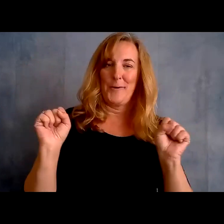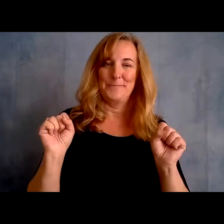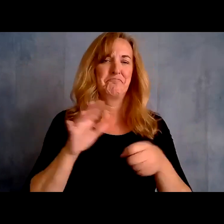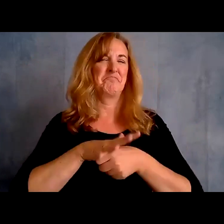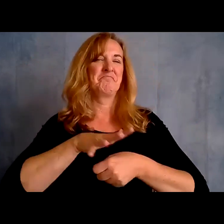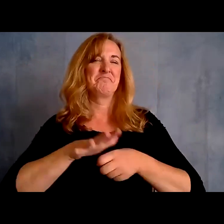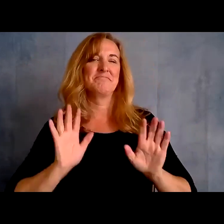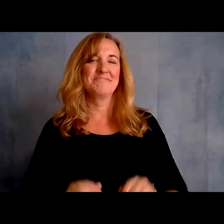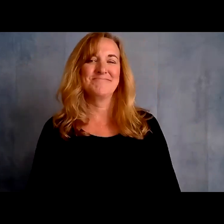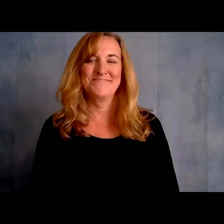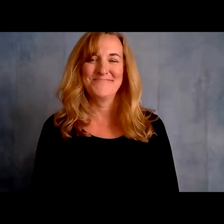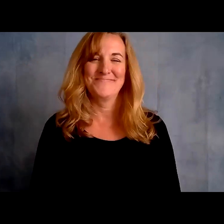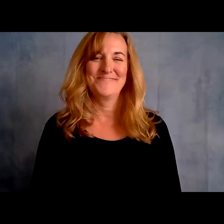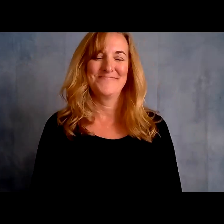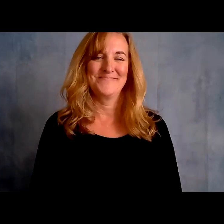There's enough to get who I am.